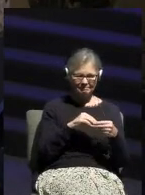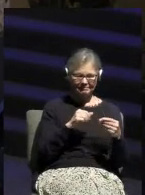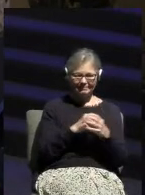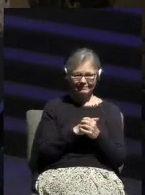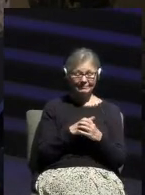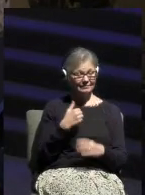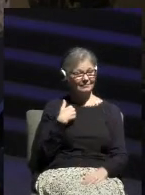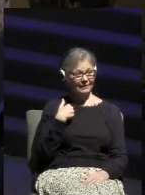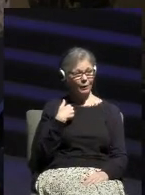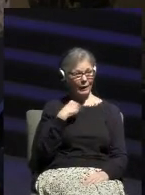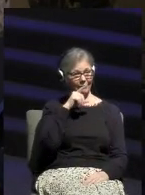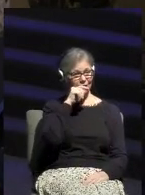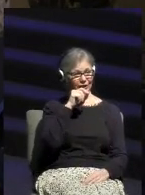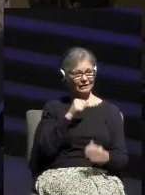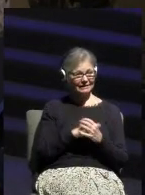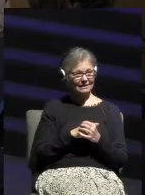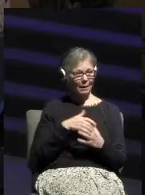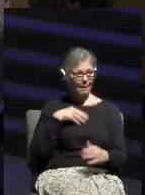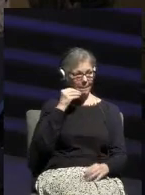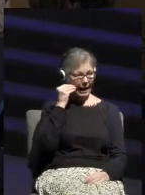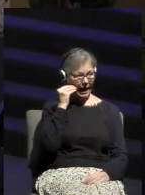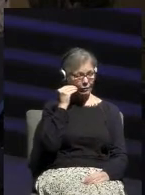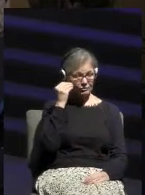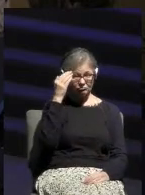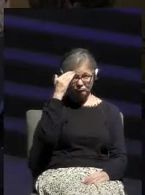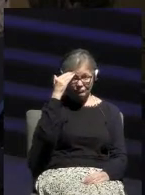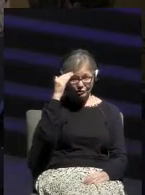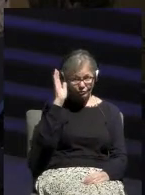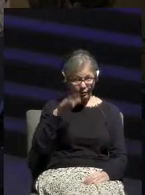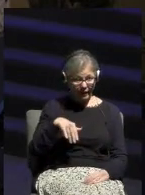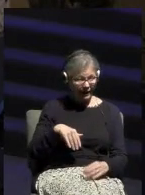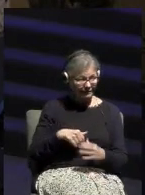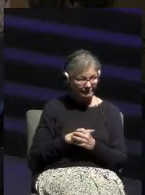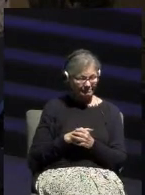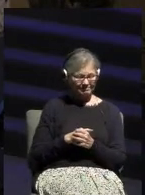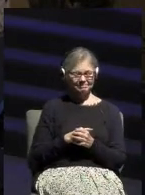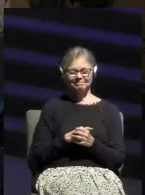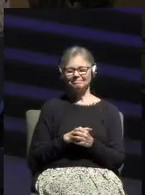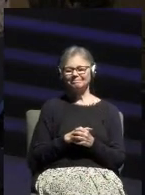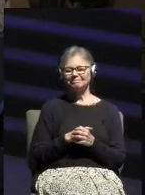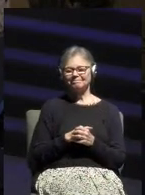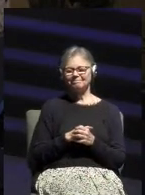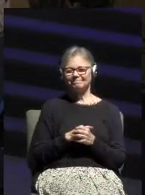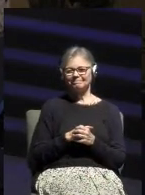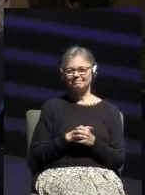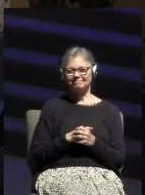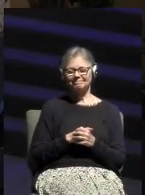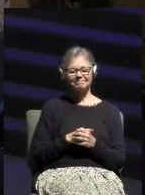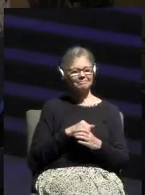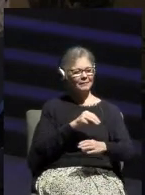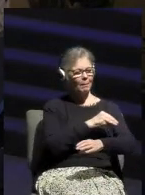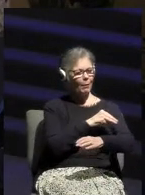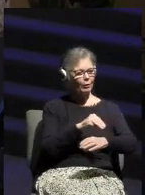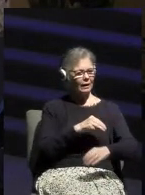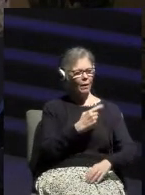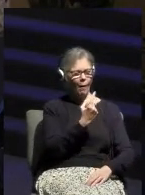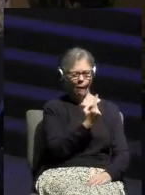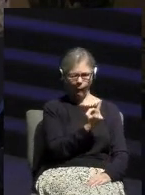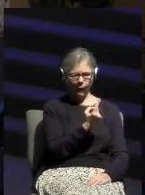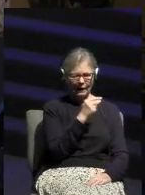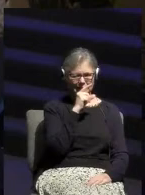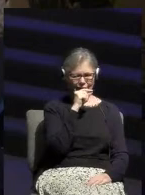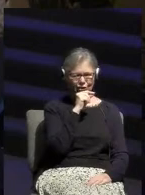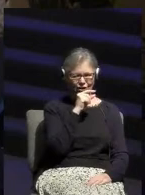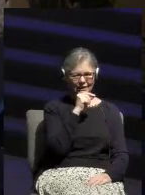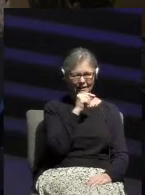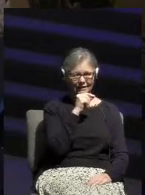Yes, we have chickens. I don't know if you knew that. We have chickens. Sister Monique, we have one particular